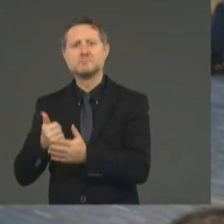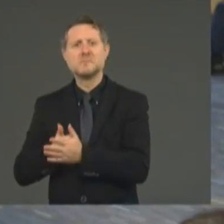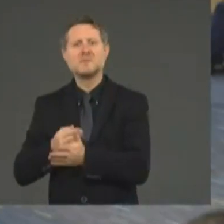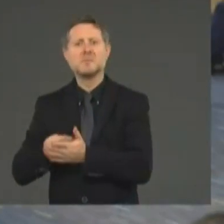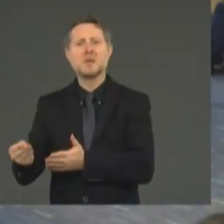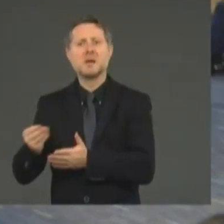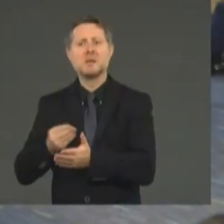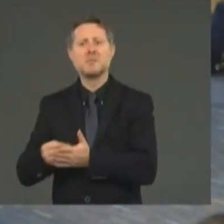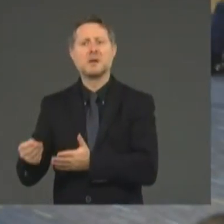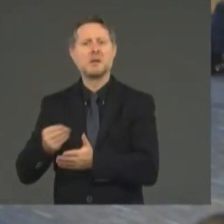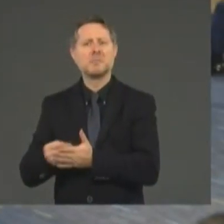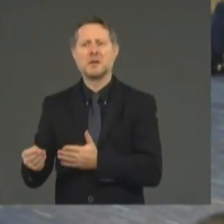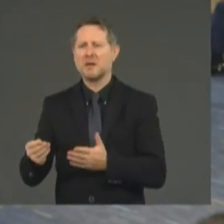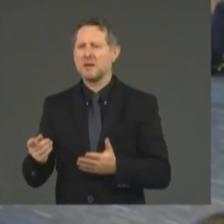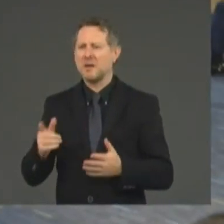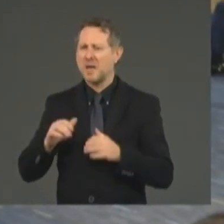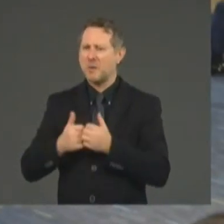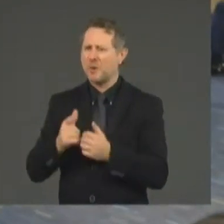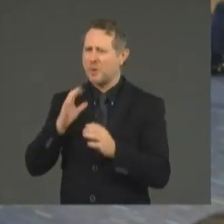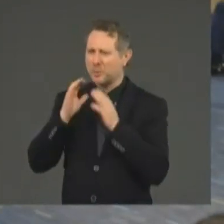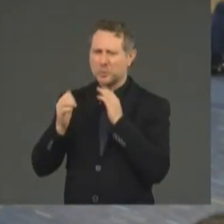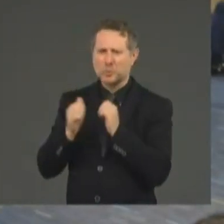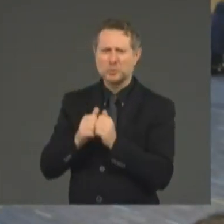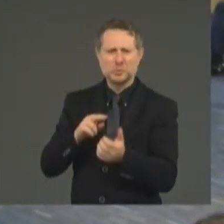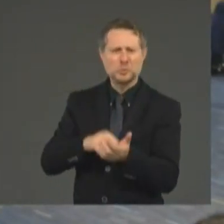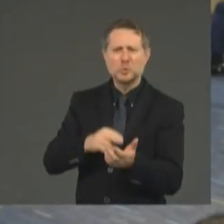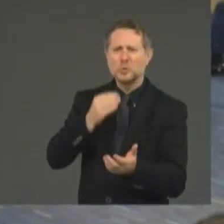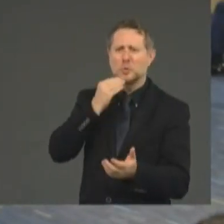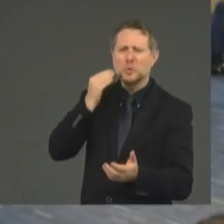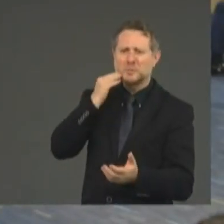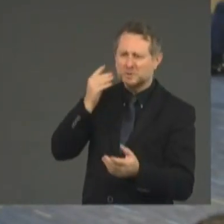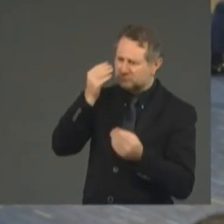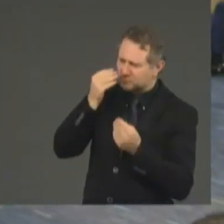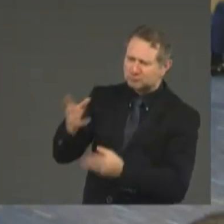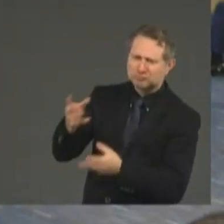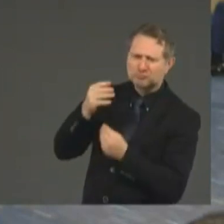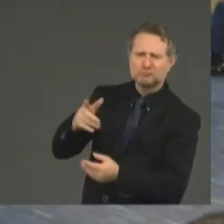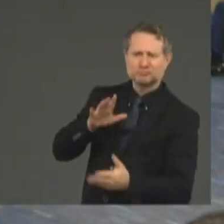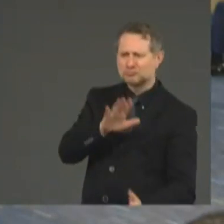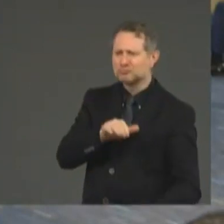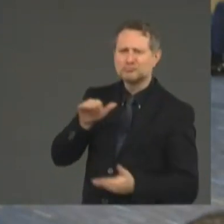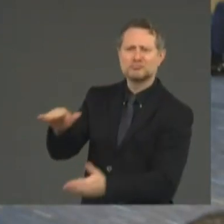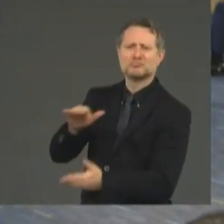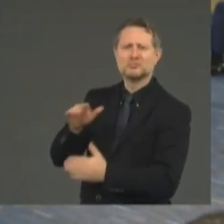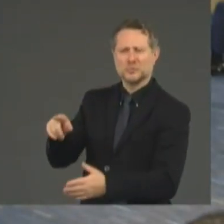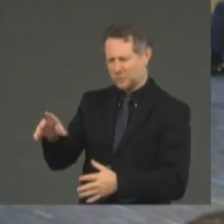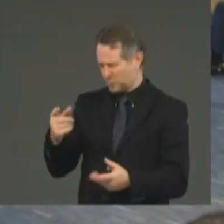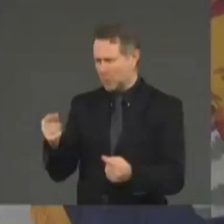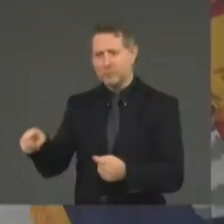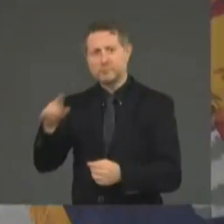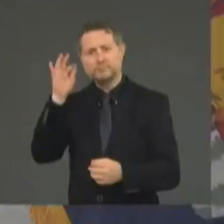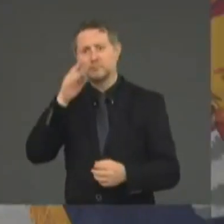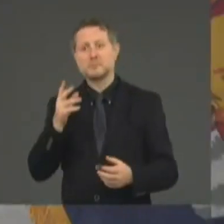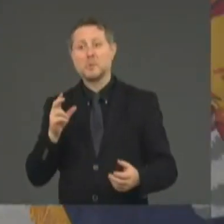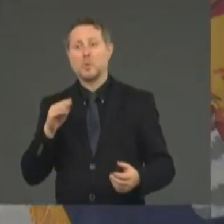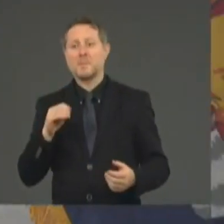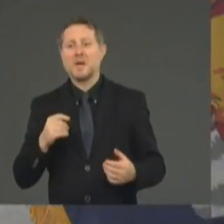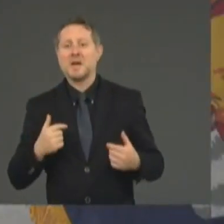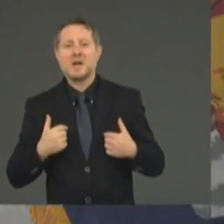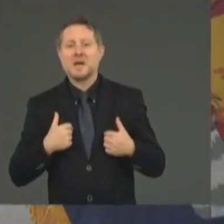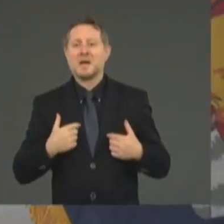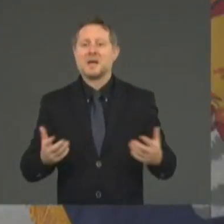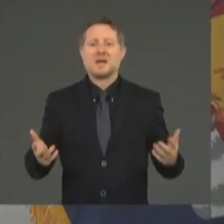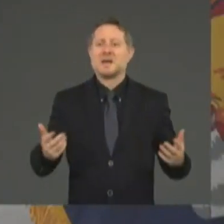line of communication between the state and nursing homes in terms of how we're going to get these kits to you and how many you're going to get? Well, we're on daily